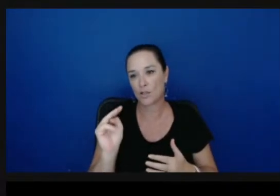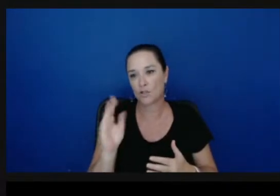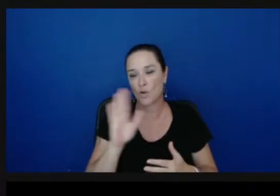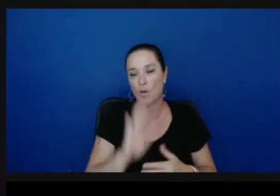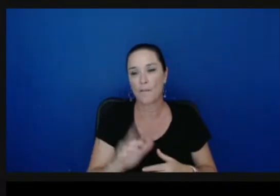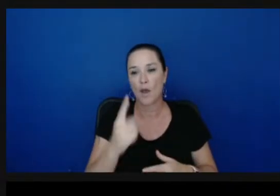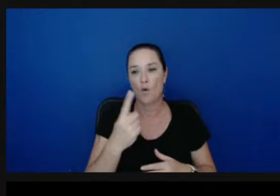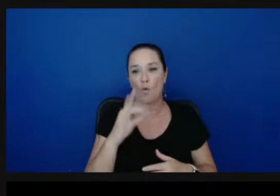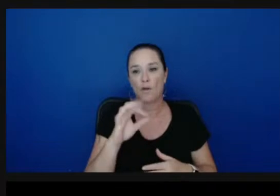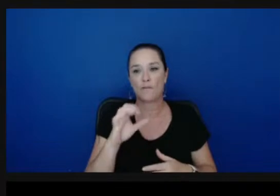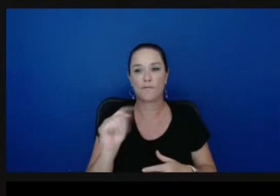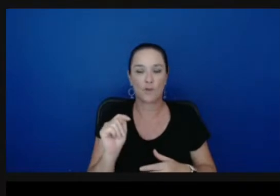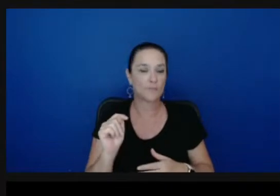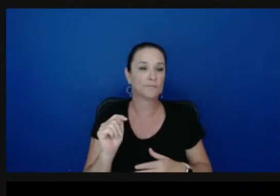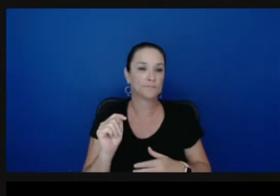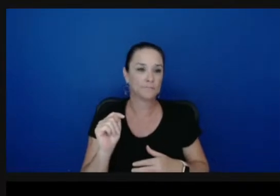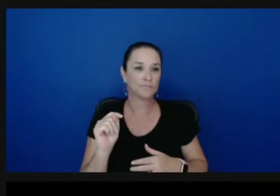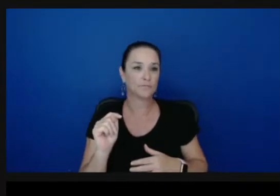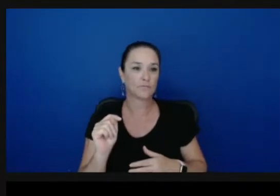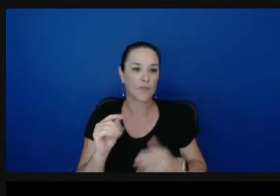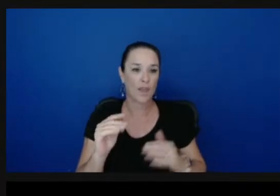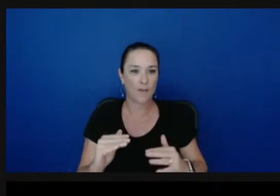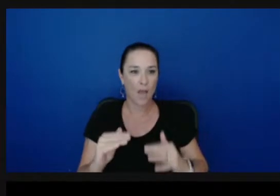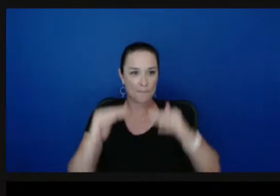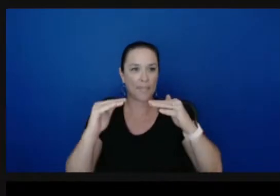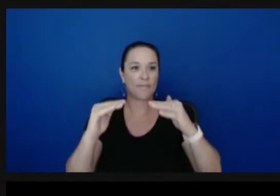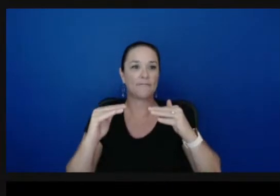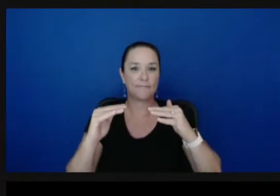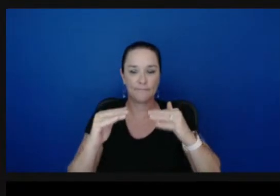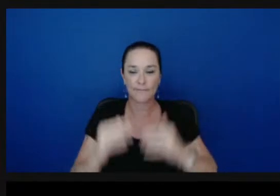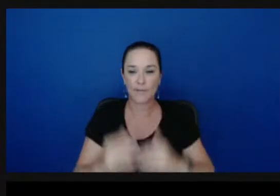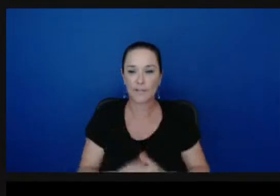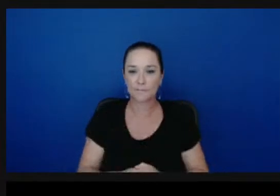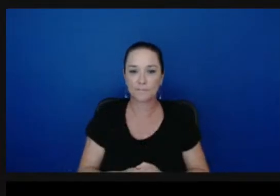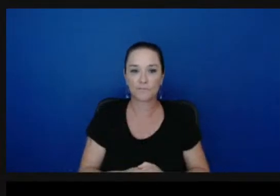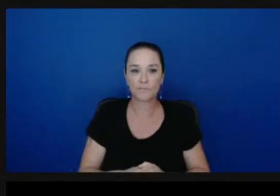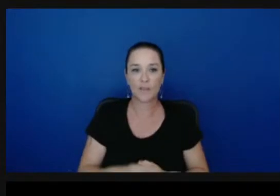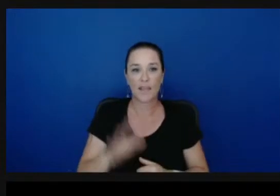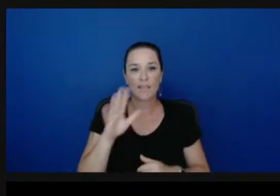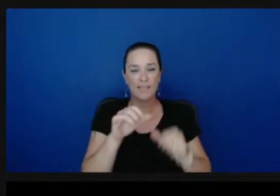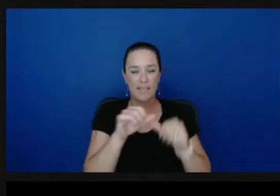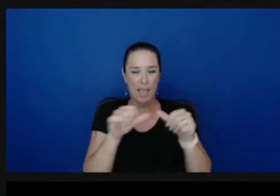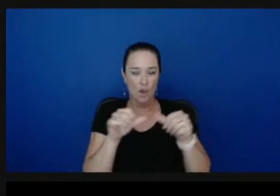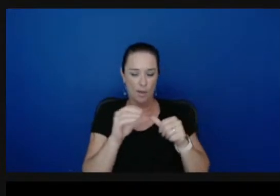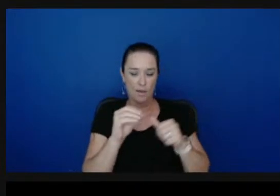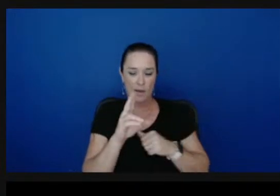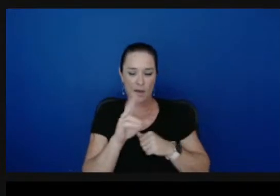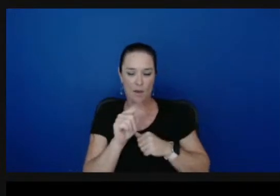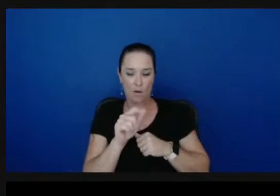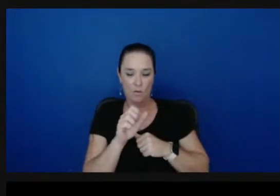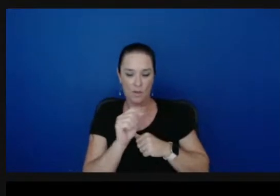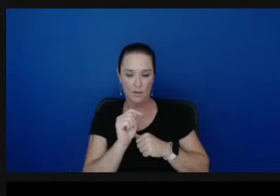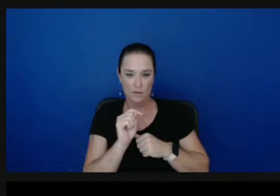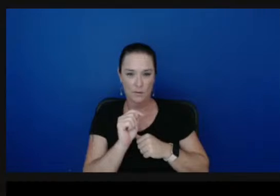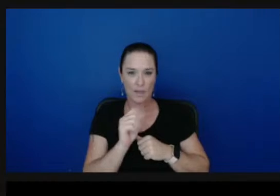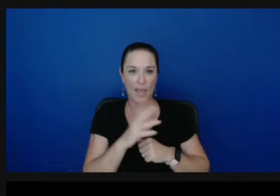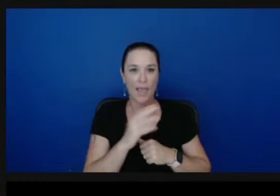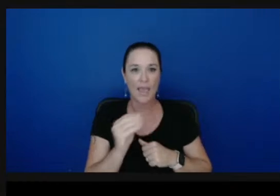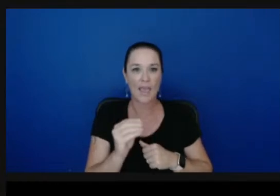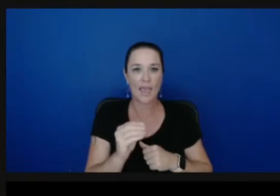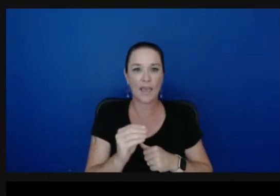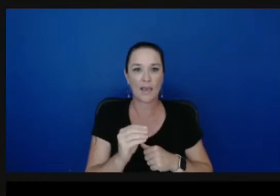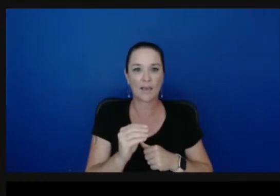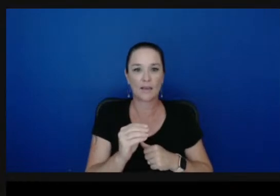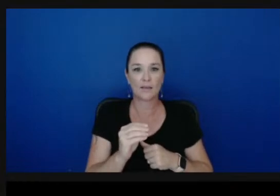uplift. Areas like the outlet. And just to the south of there at Ahua on